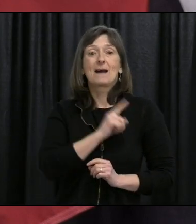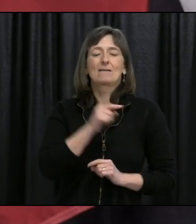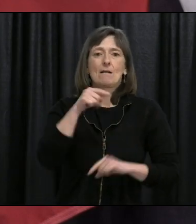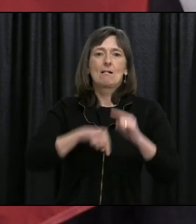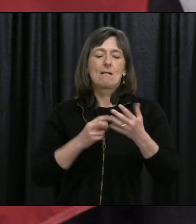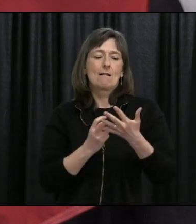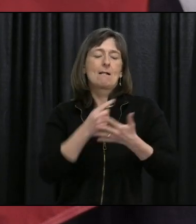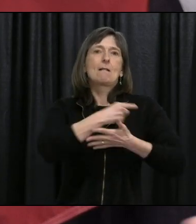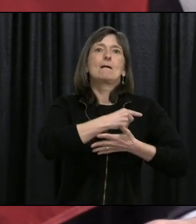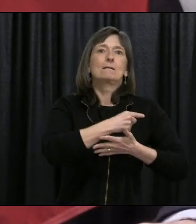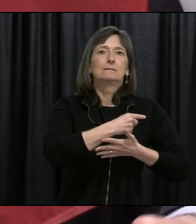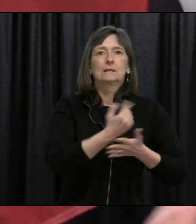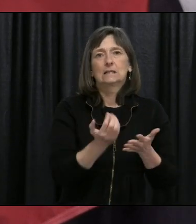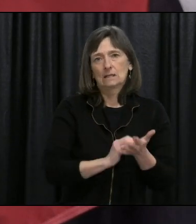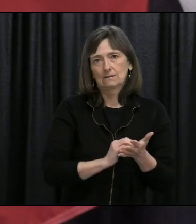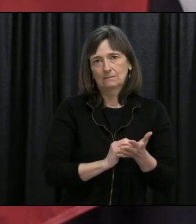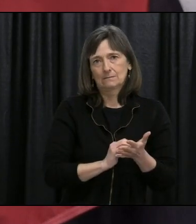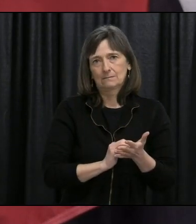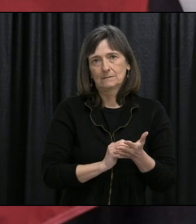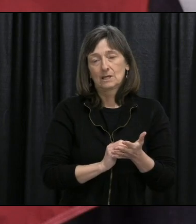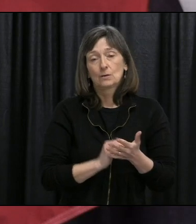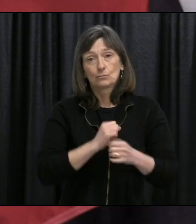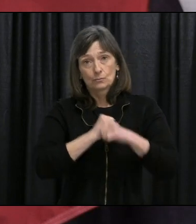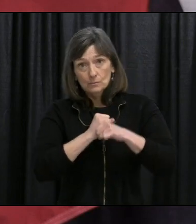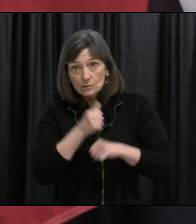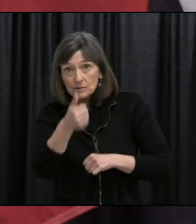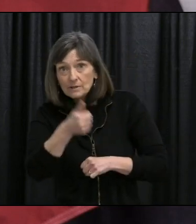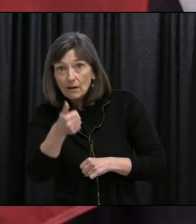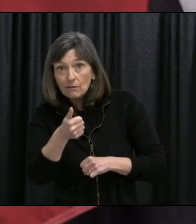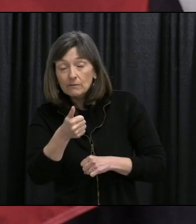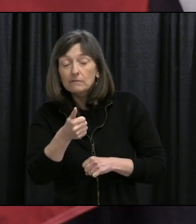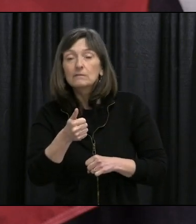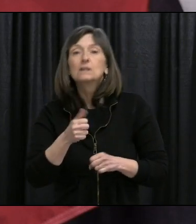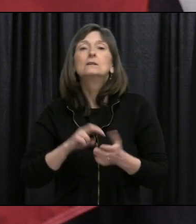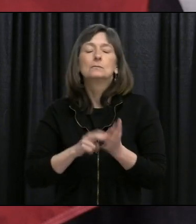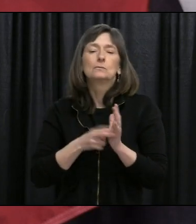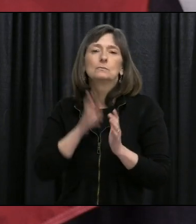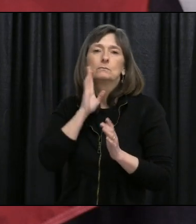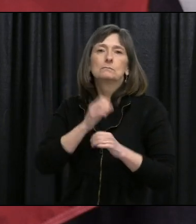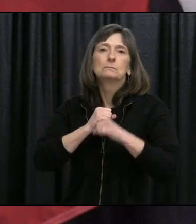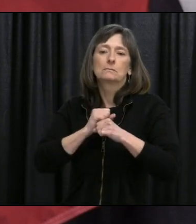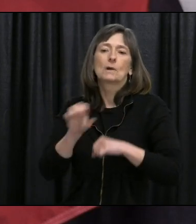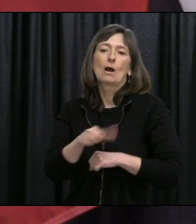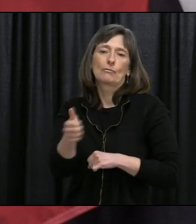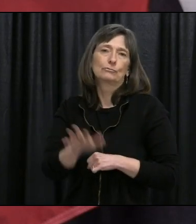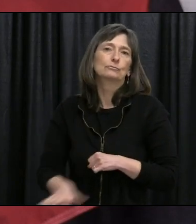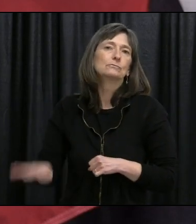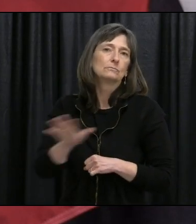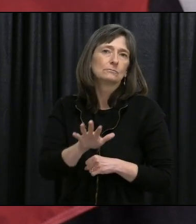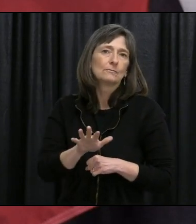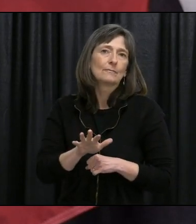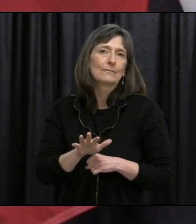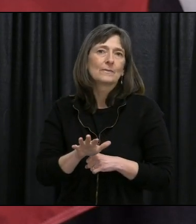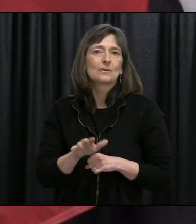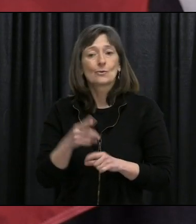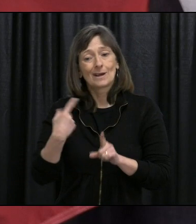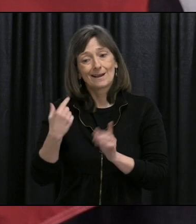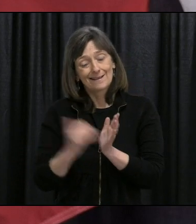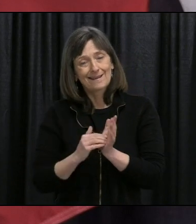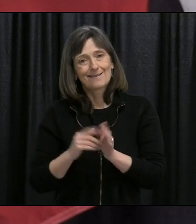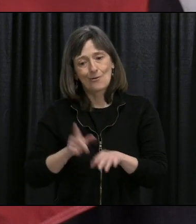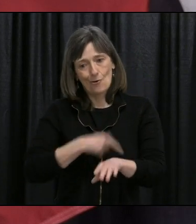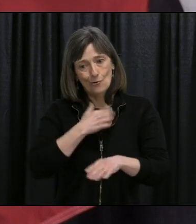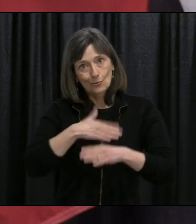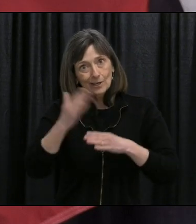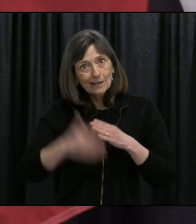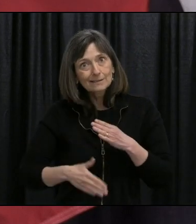and ultimately this protects your loved ones. So it's about being responsible and safe over a long weekend,